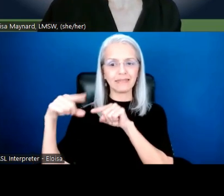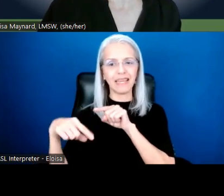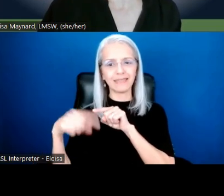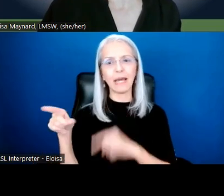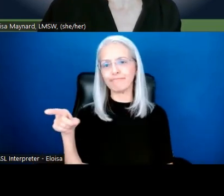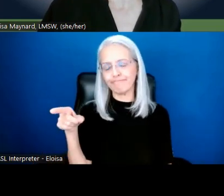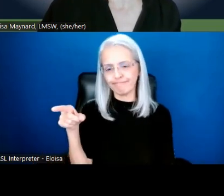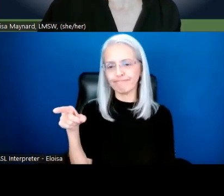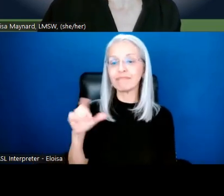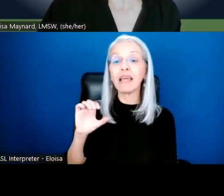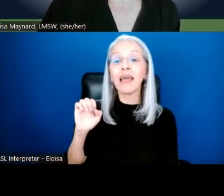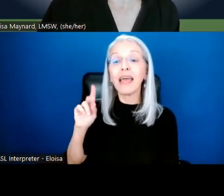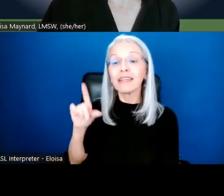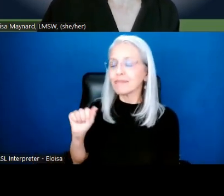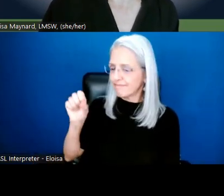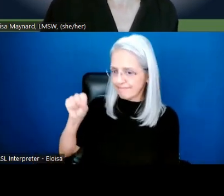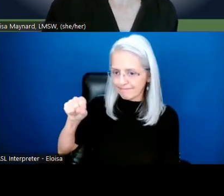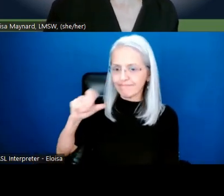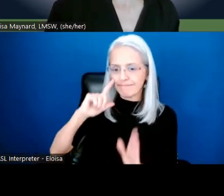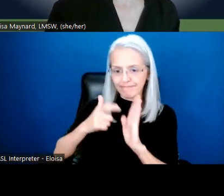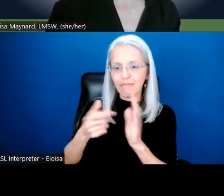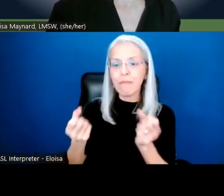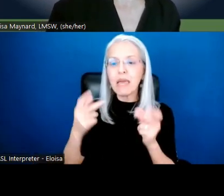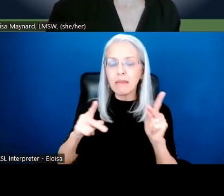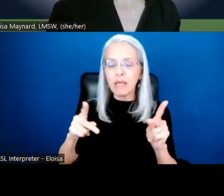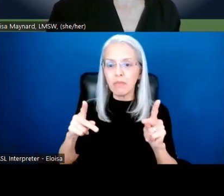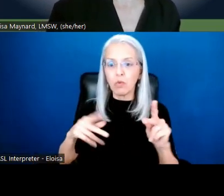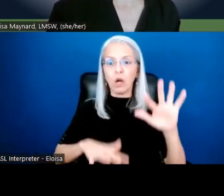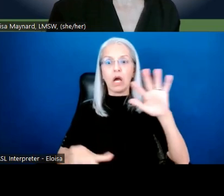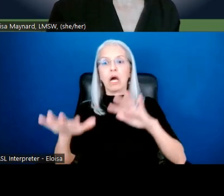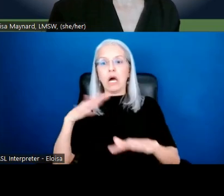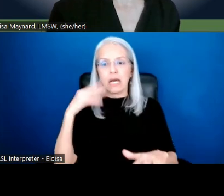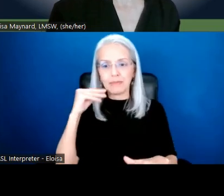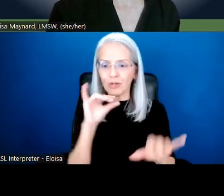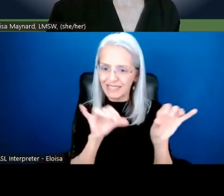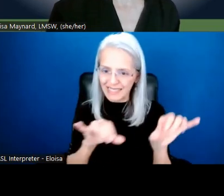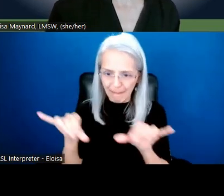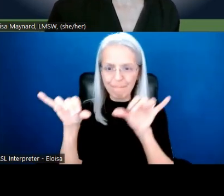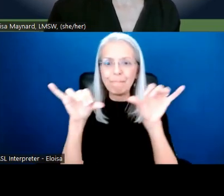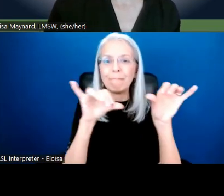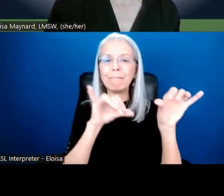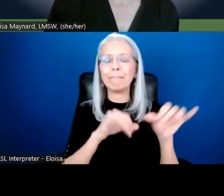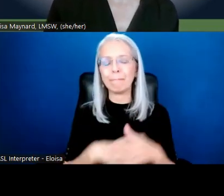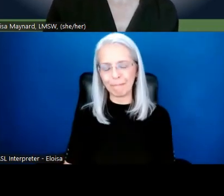Yep, absolutely. A lot of folks were experiencing the same thing.